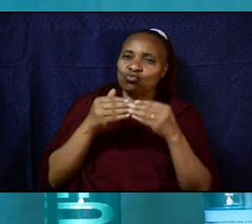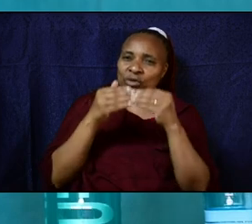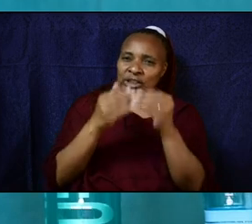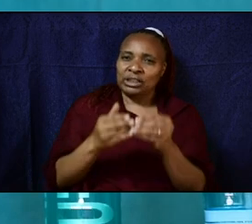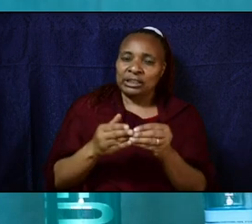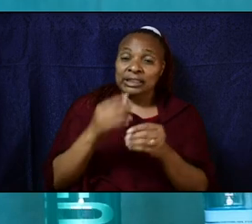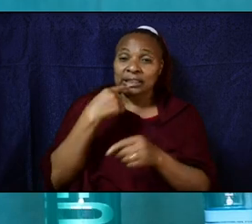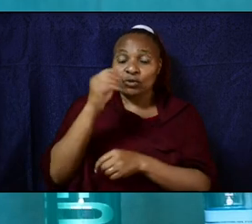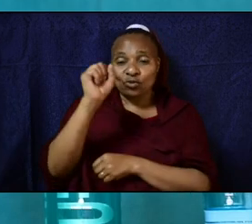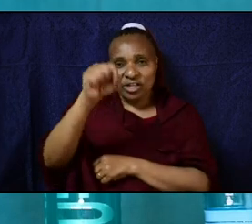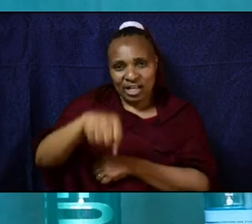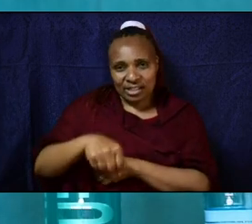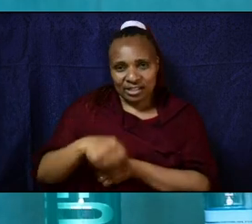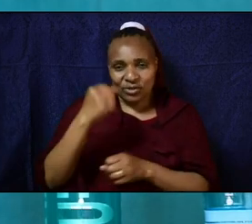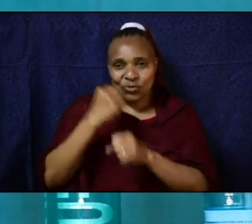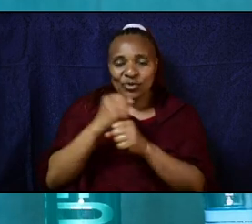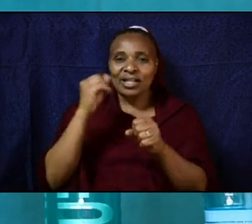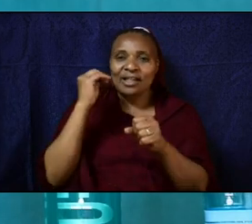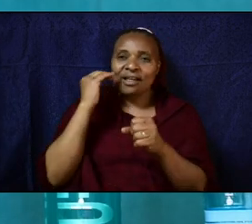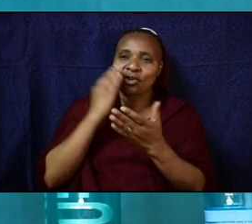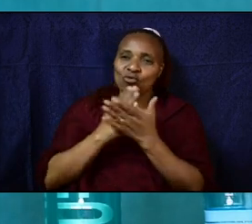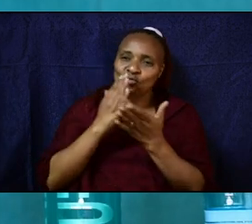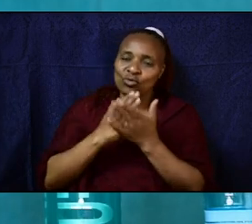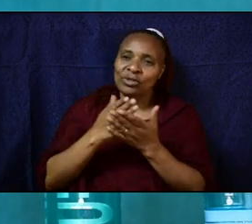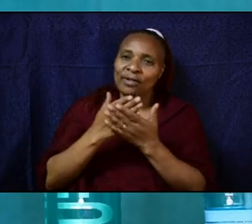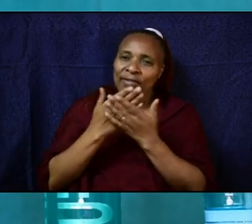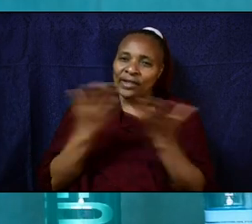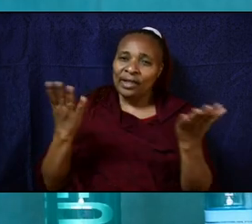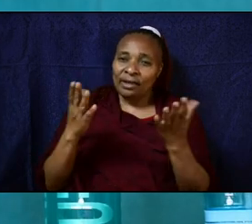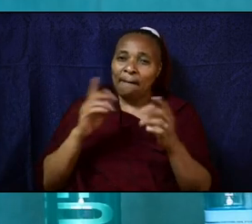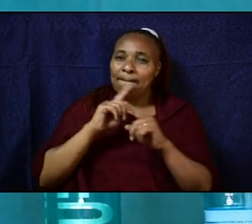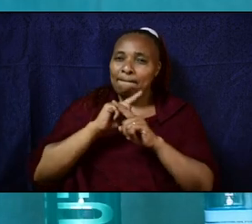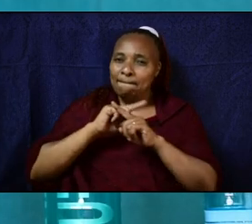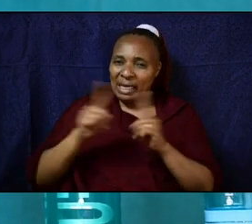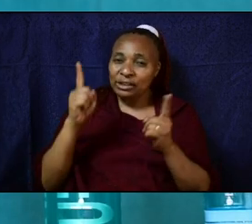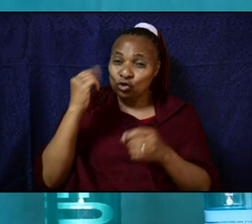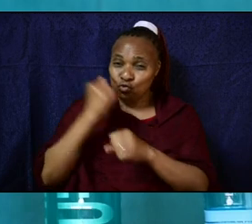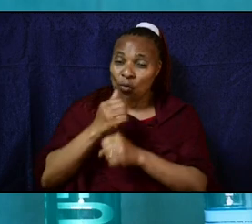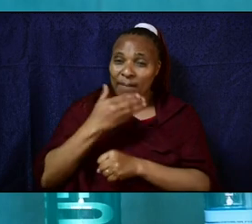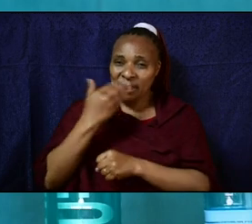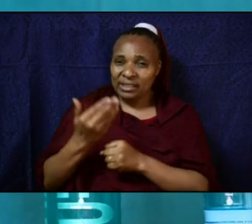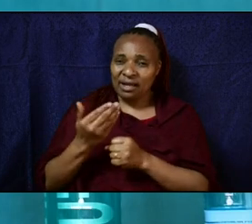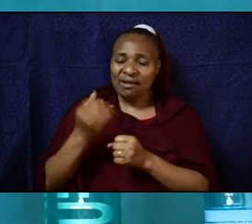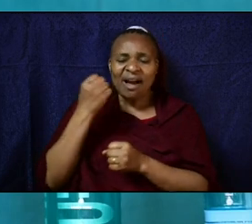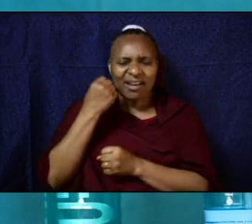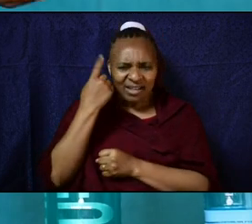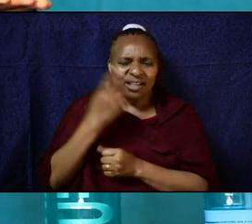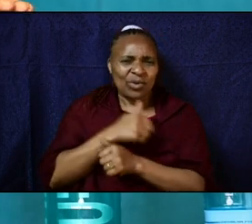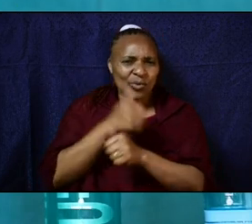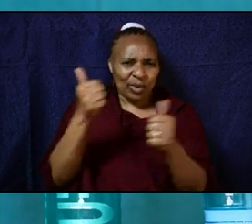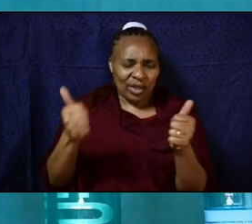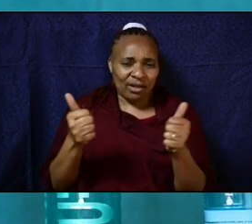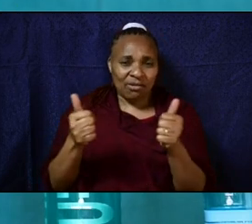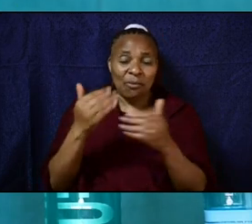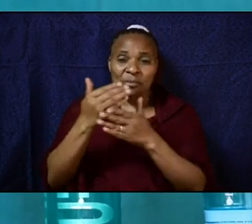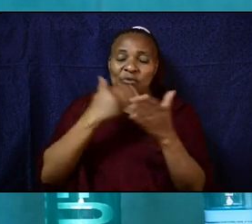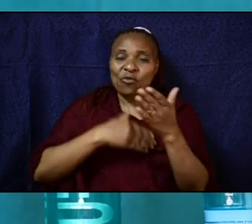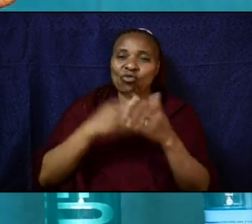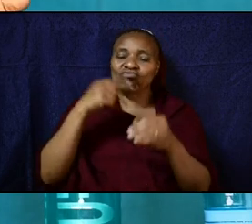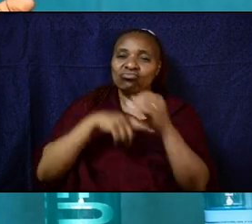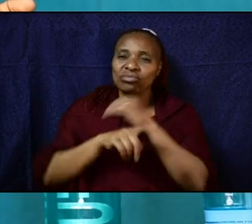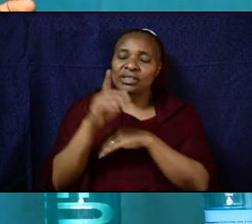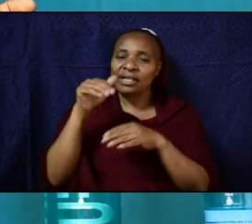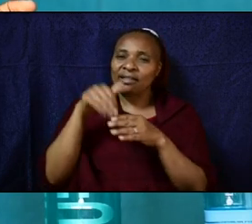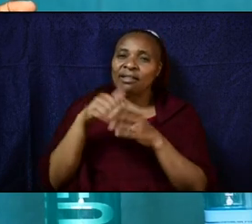tell you, yes, you're doing the right thing, but you can do it a little bit better like this. They have been through this. They understand. And before we even got on